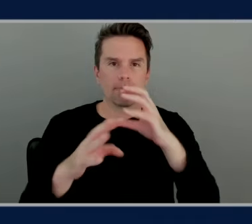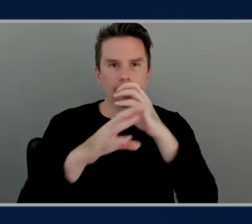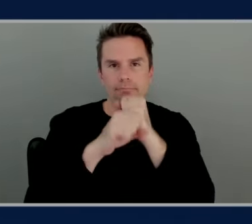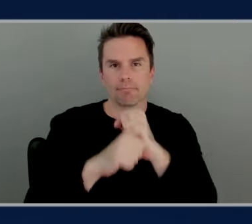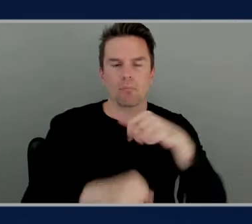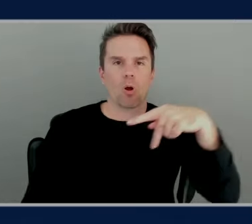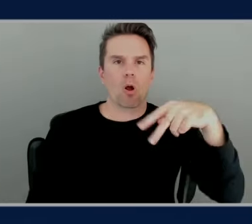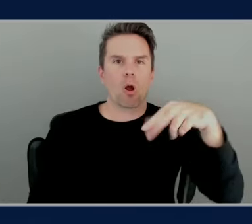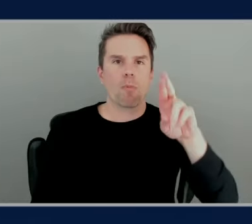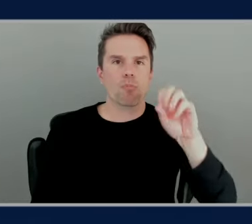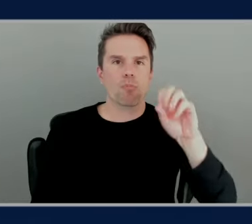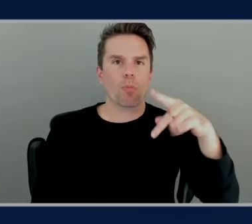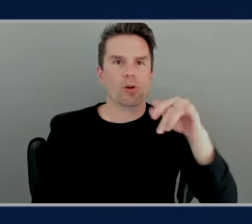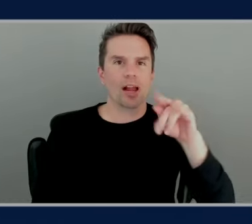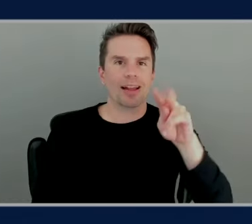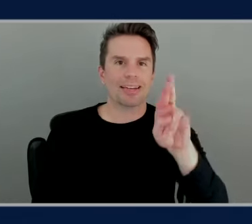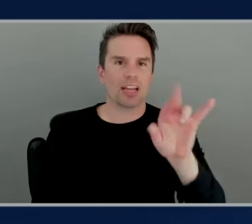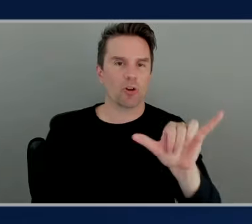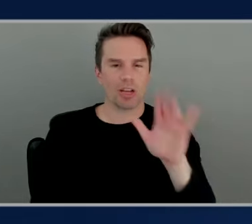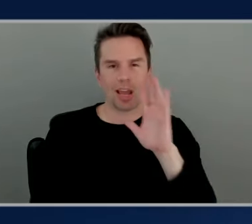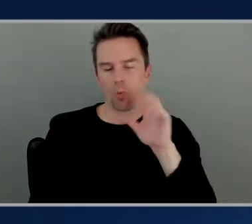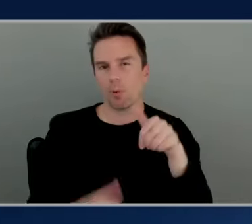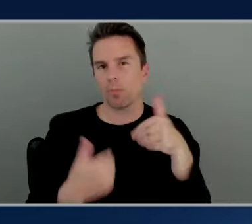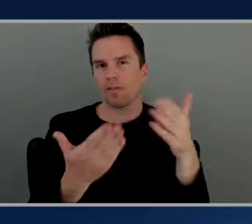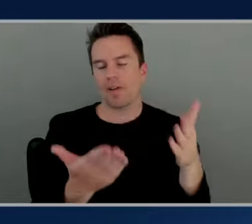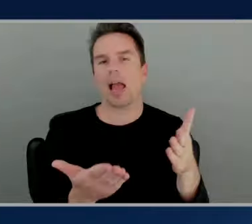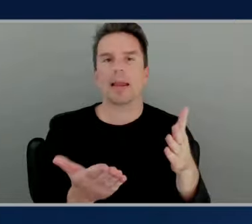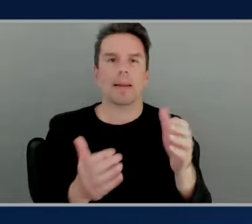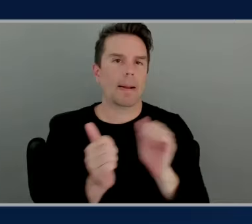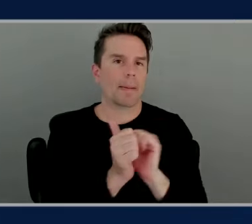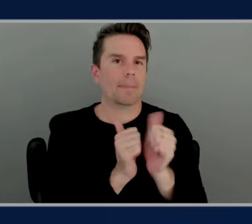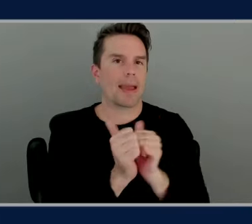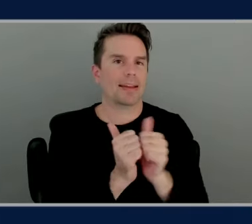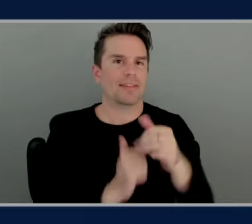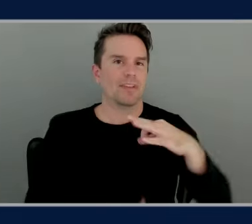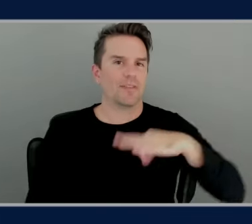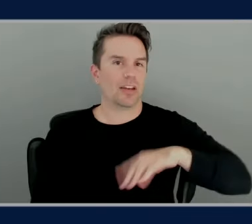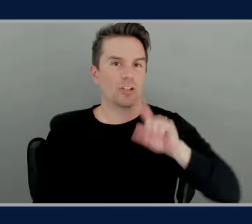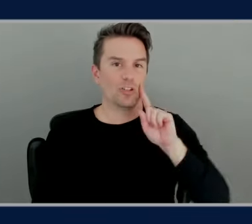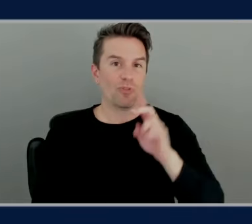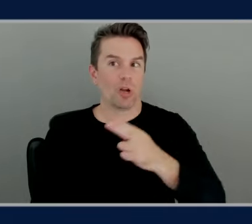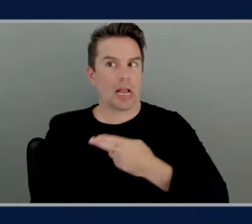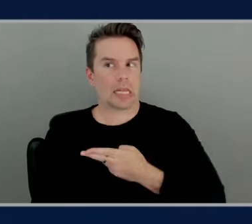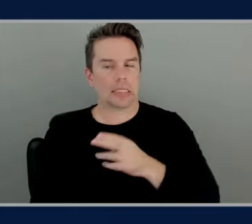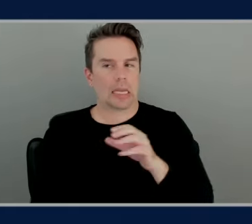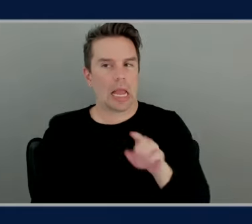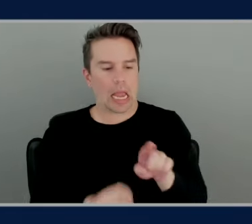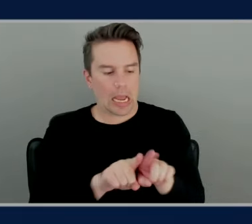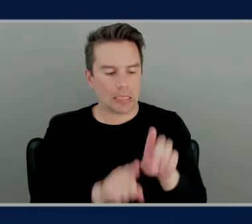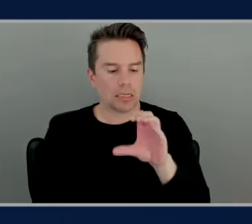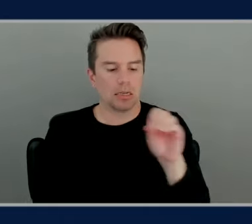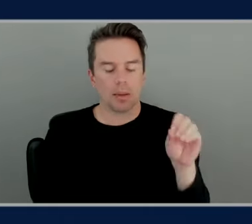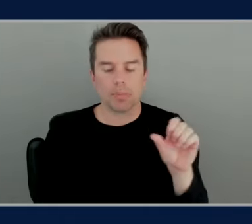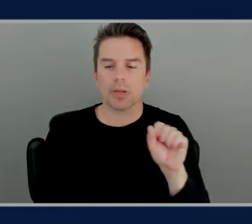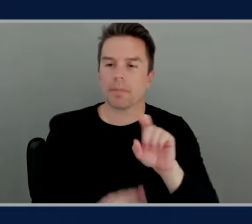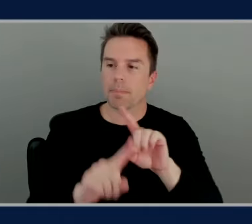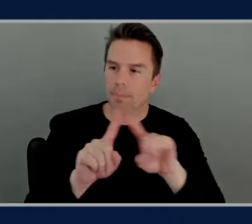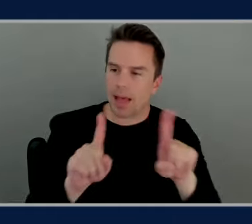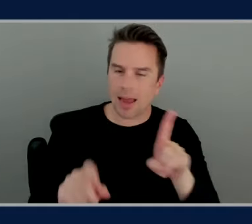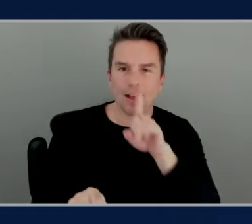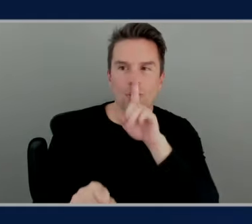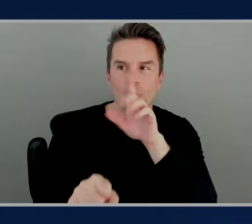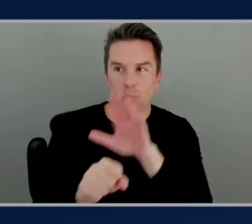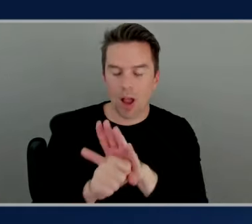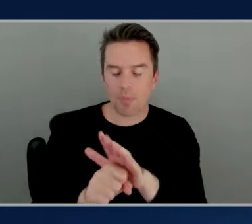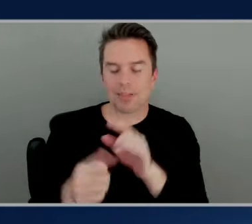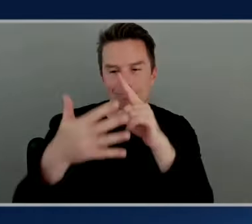a future competitive advantage for us as a company. So just take my word for it that there's a whole host of things that we're excited about that we can't